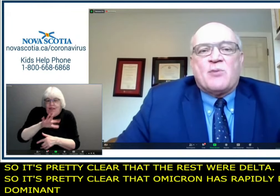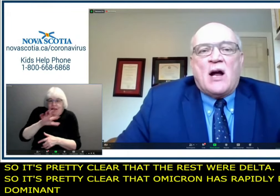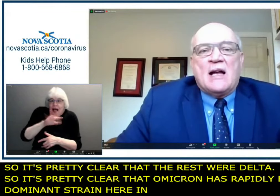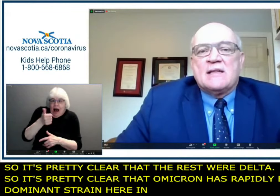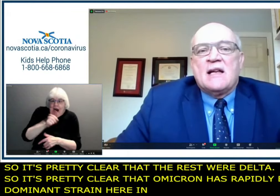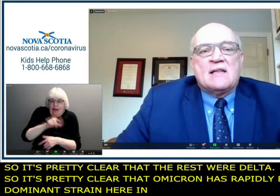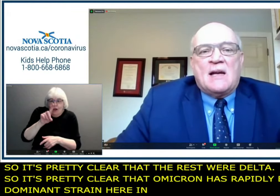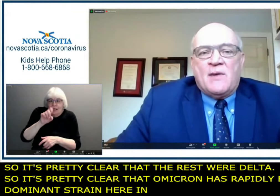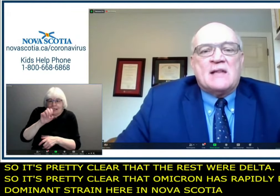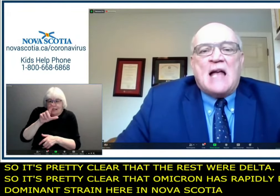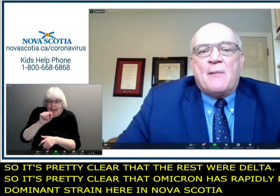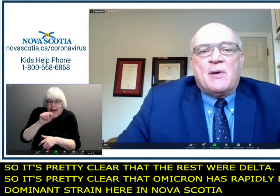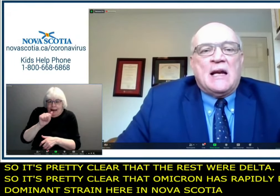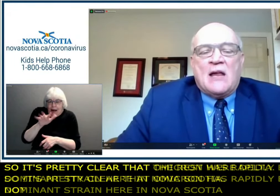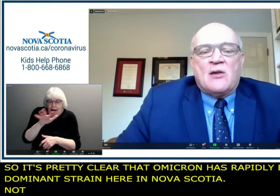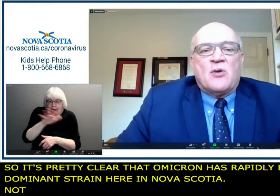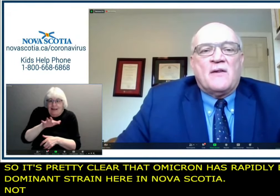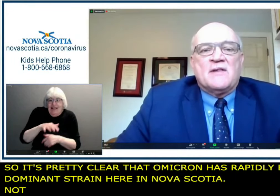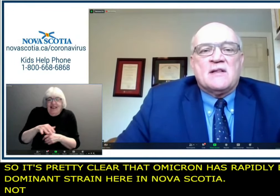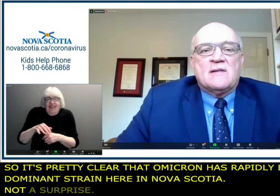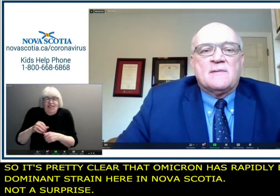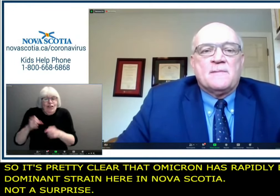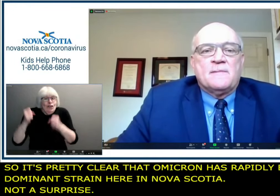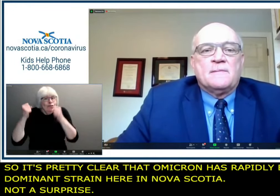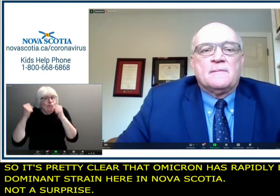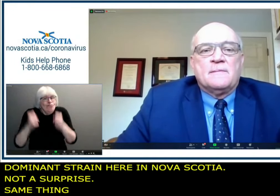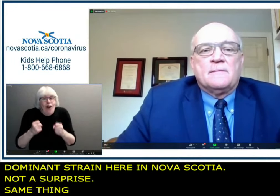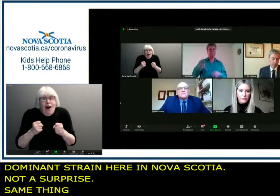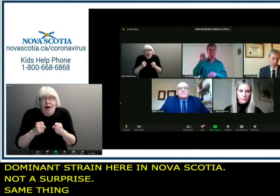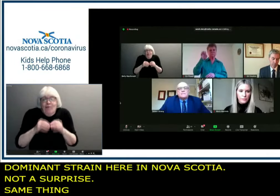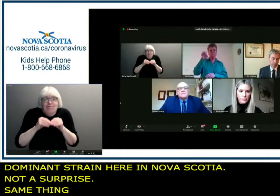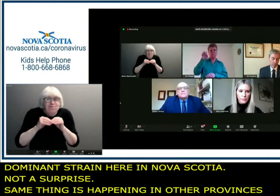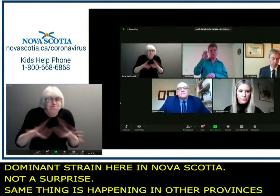Not a surprise. Same thing is happening in other provinces.